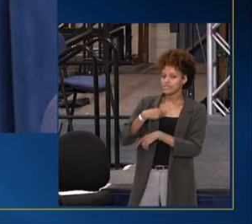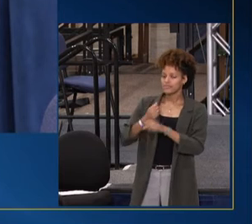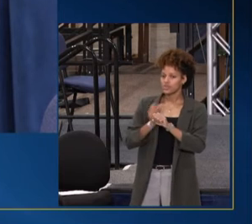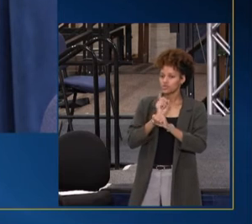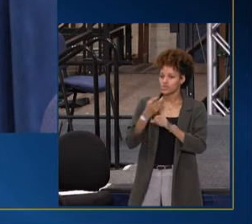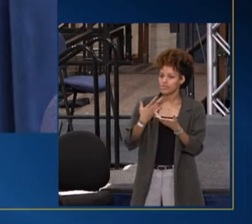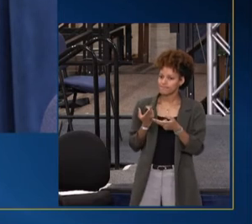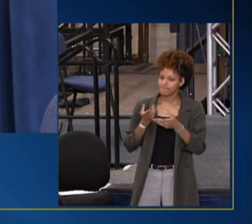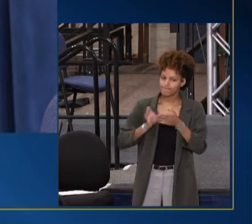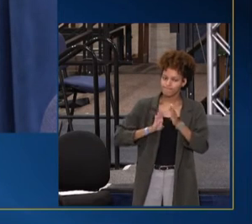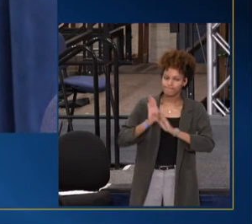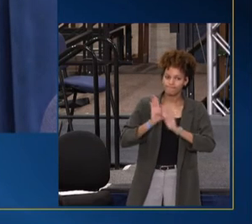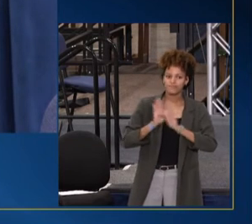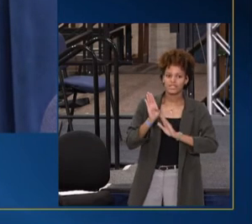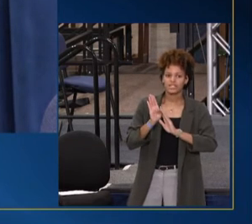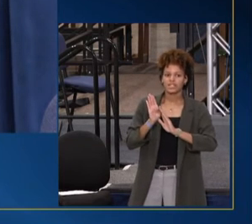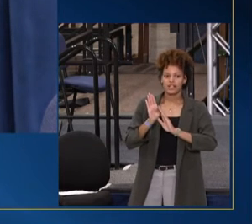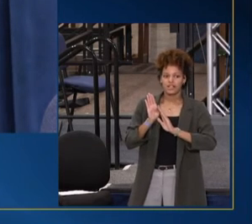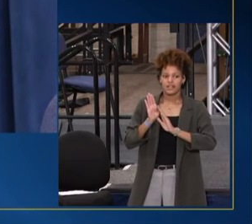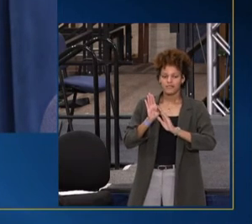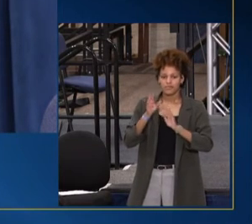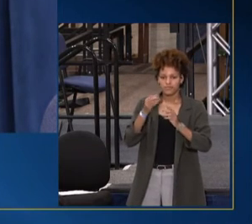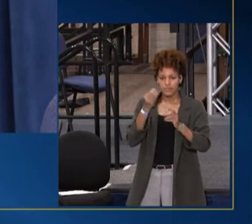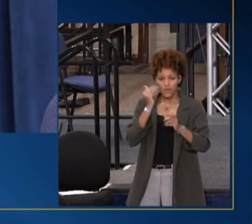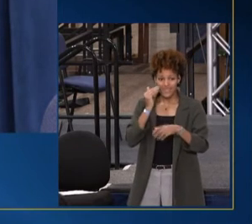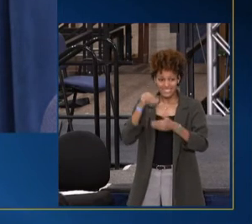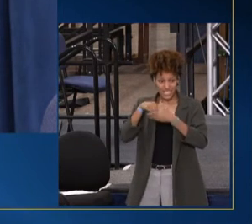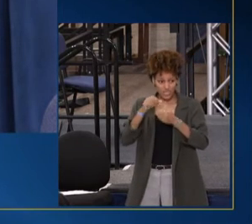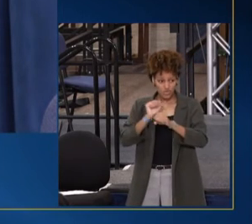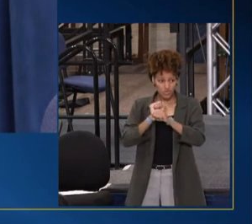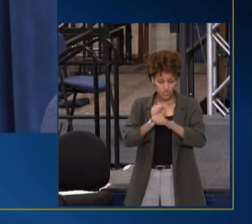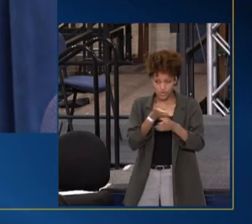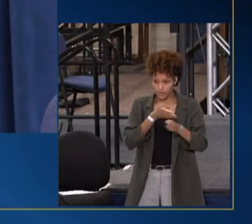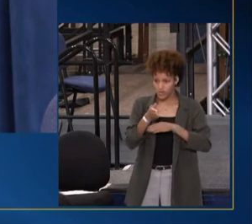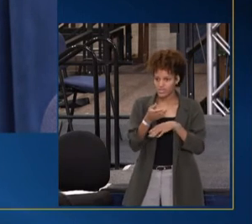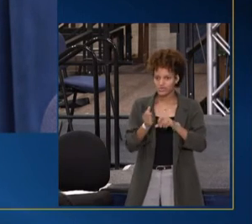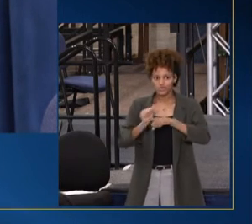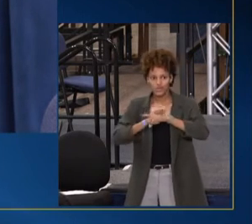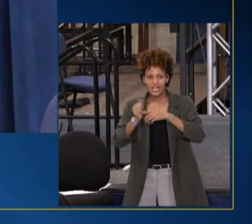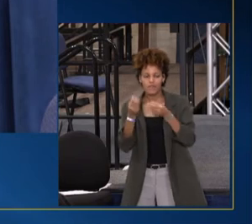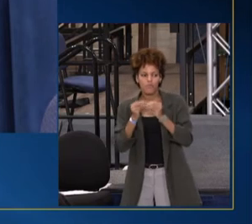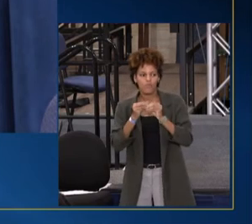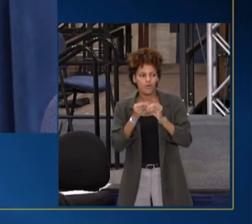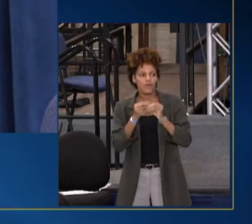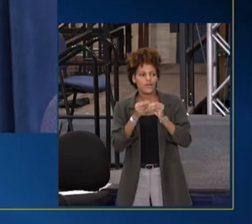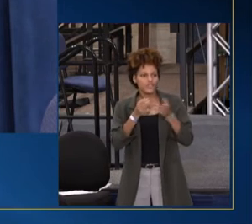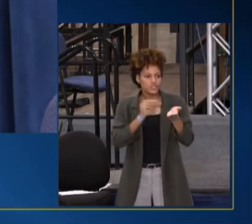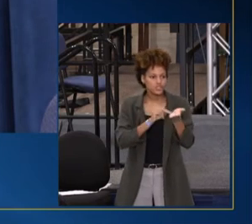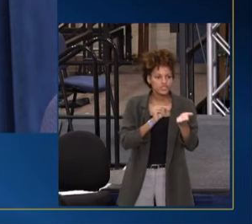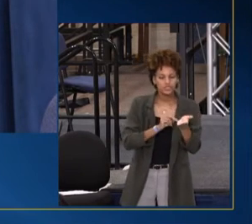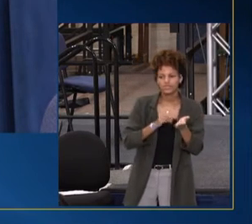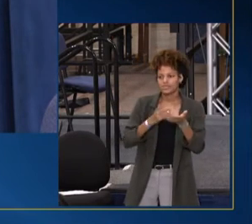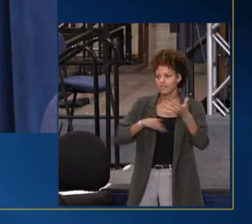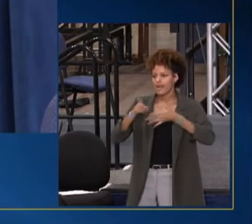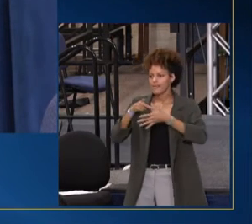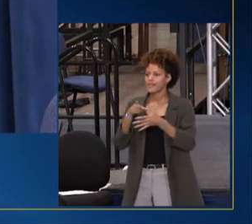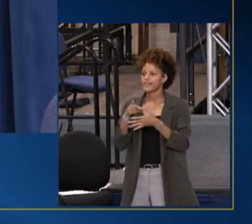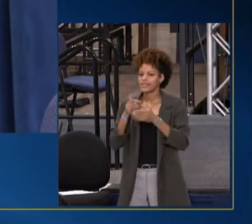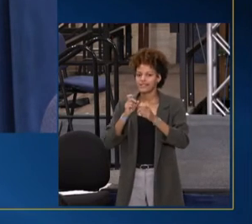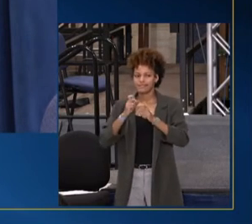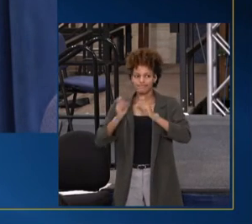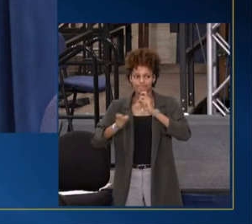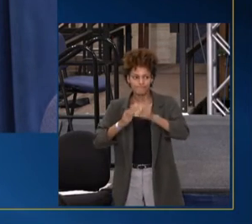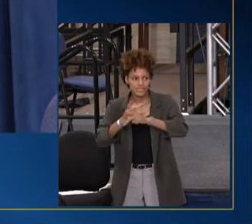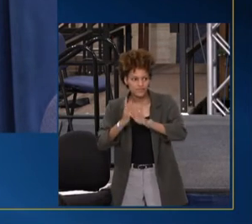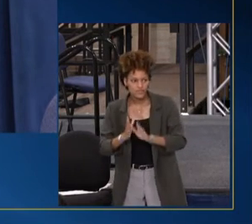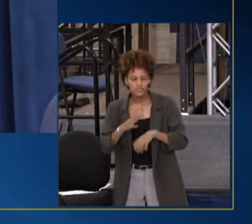and healthcare workforce. We are training more mental health and substance use providers. We are training more nurses, more primary care providers,